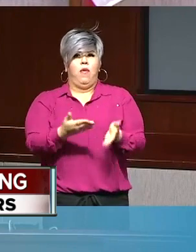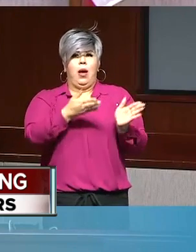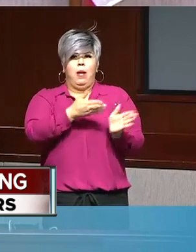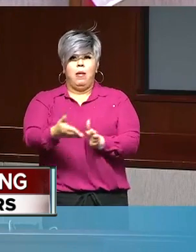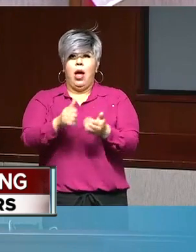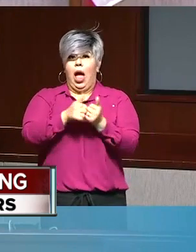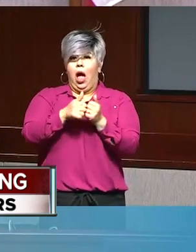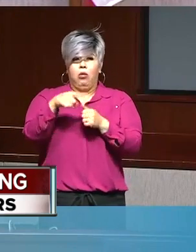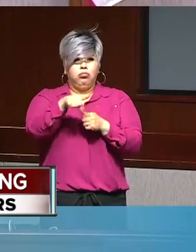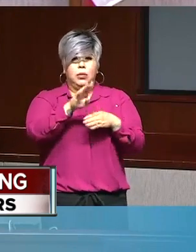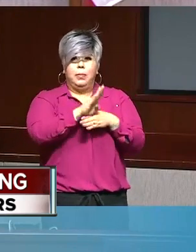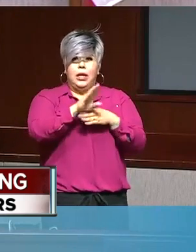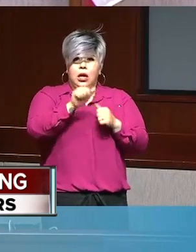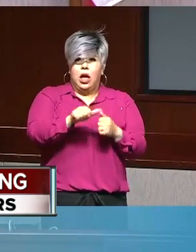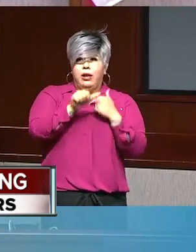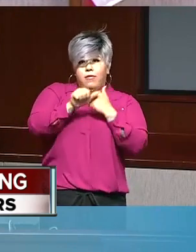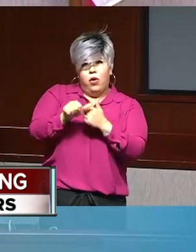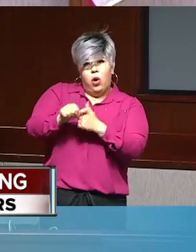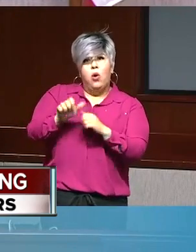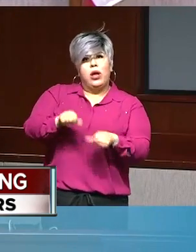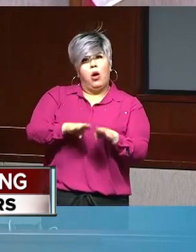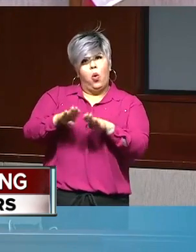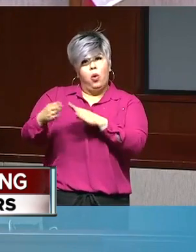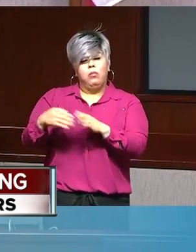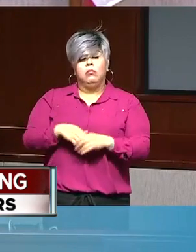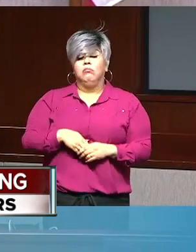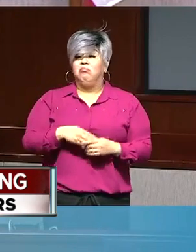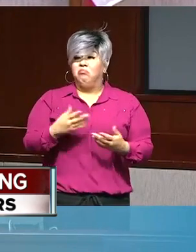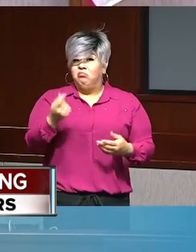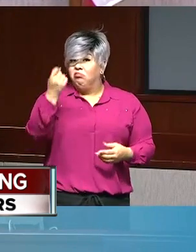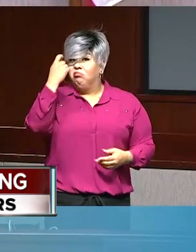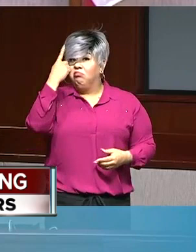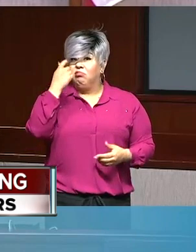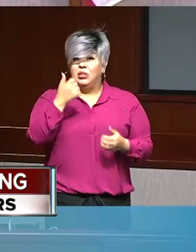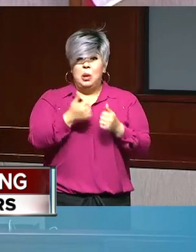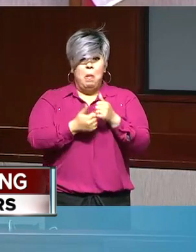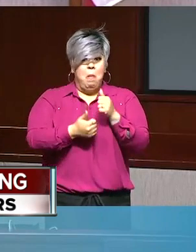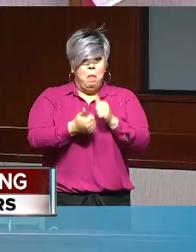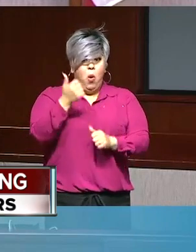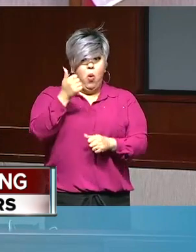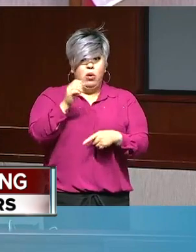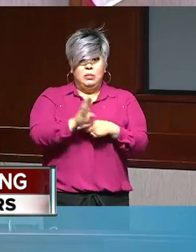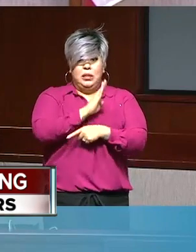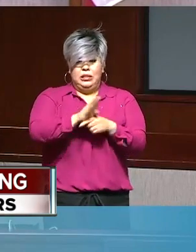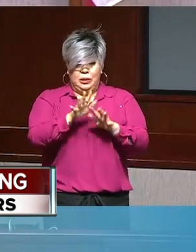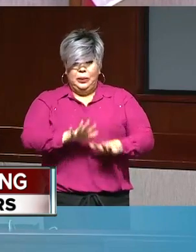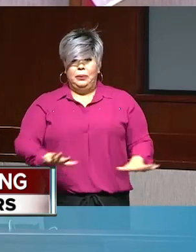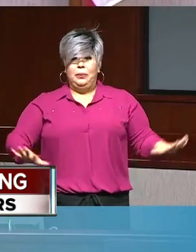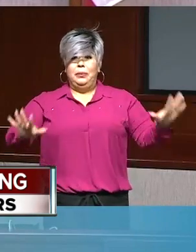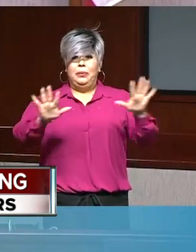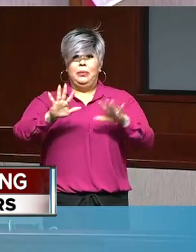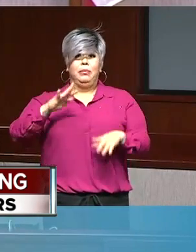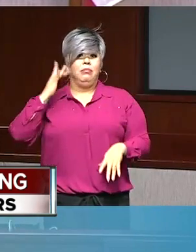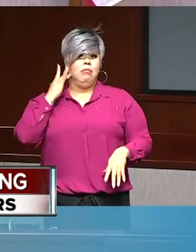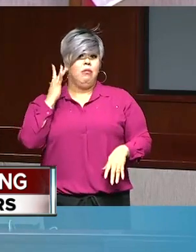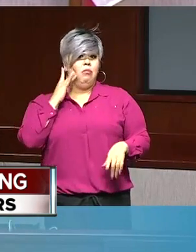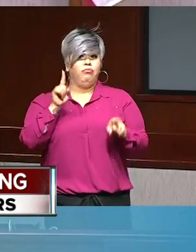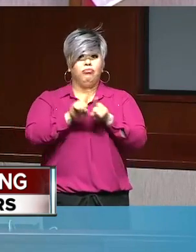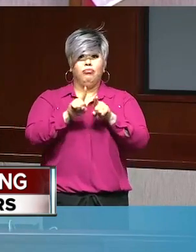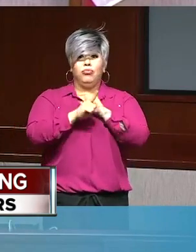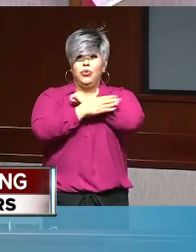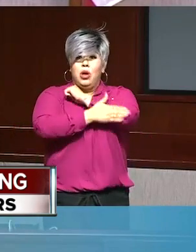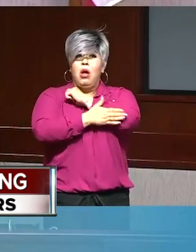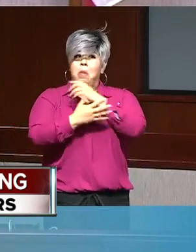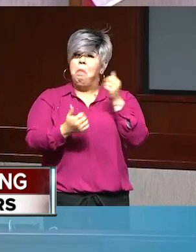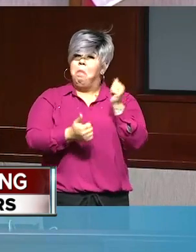are issuing guidance. In fact, most businesses in the state of California and here in Kern County